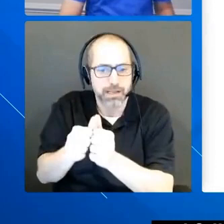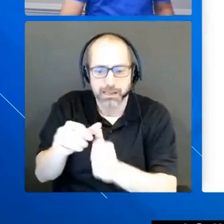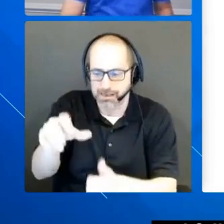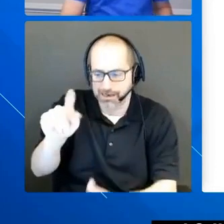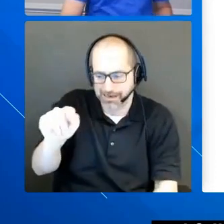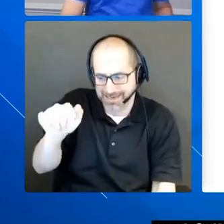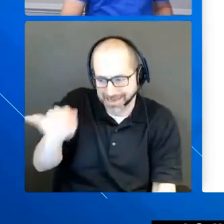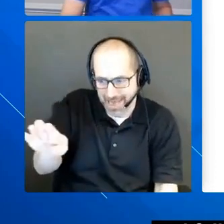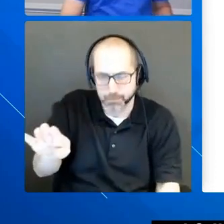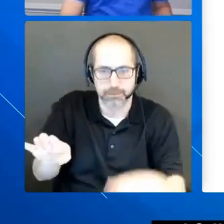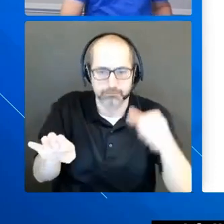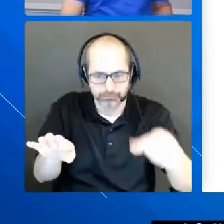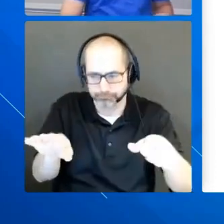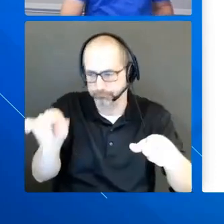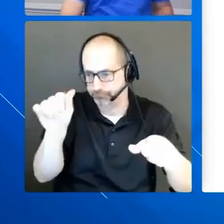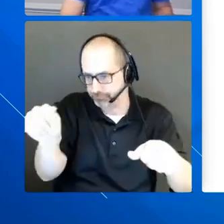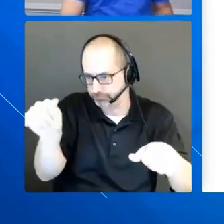keyboard.